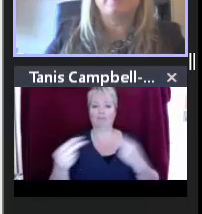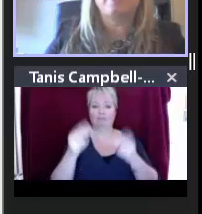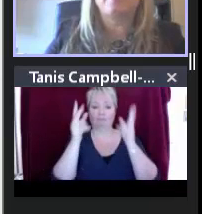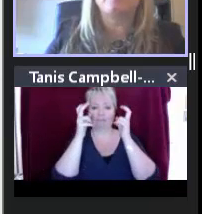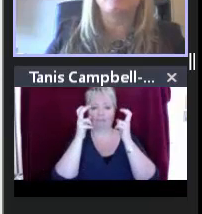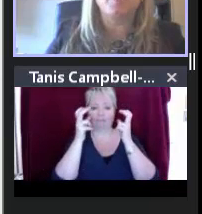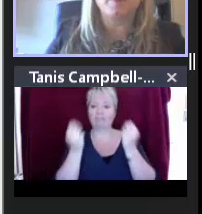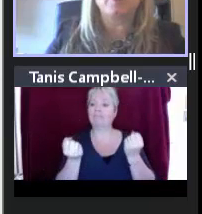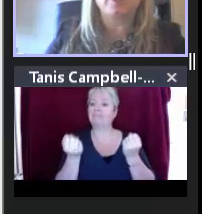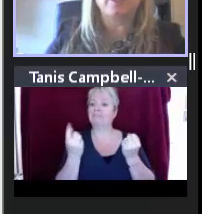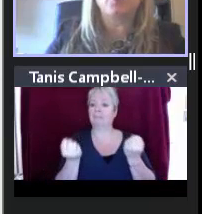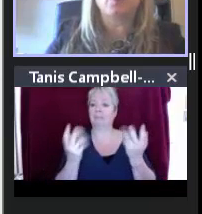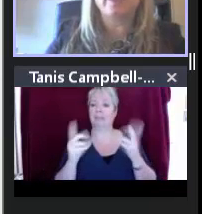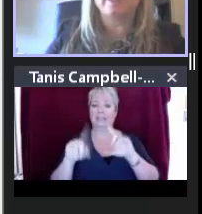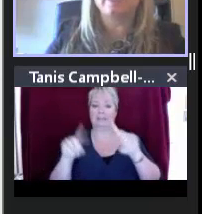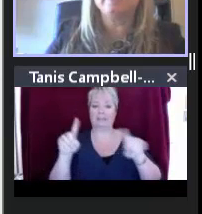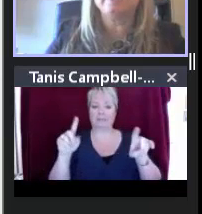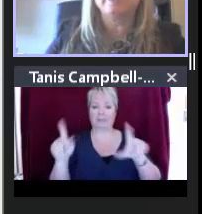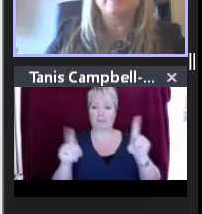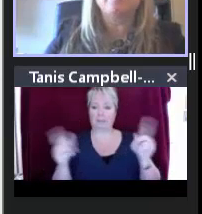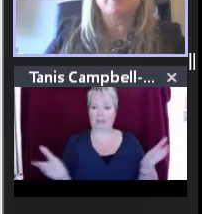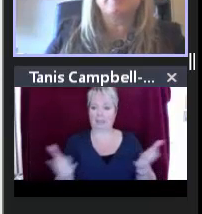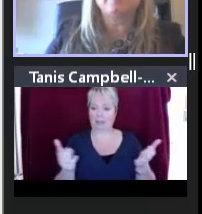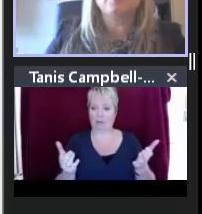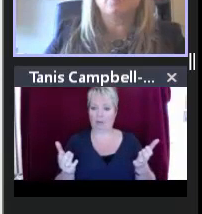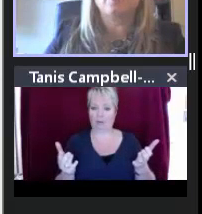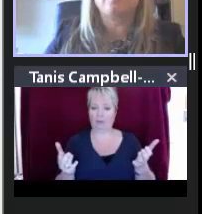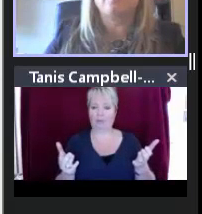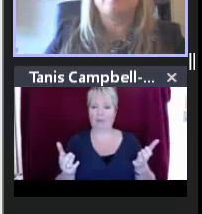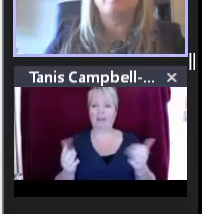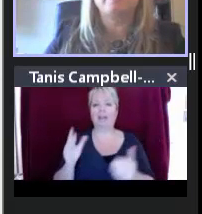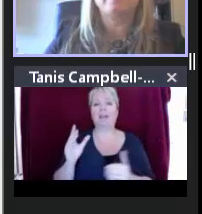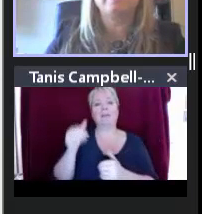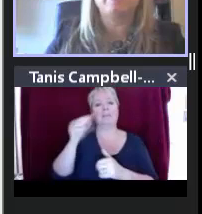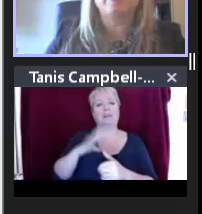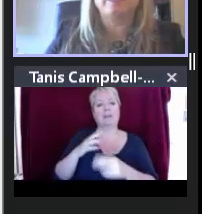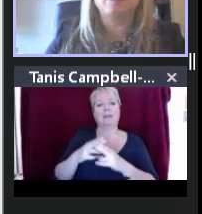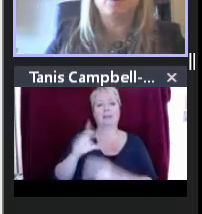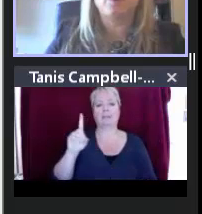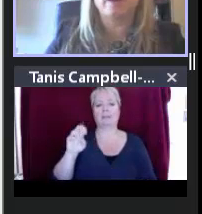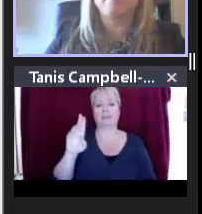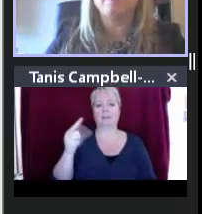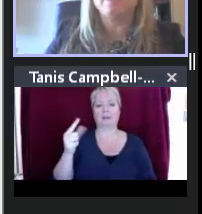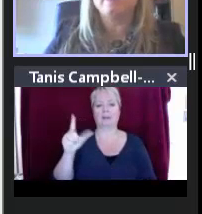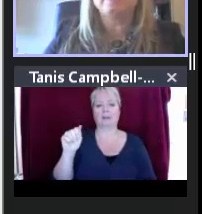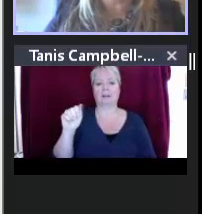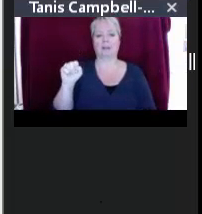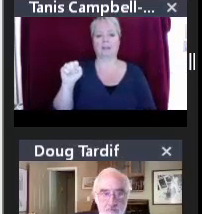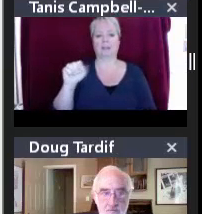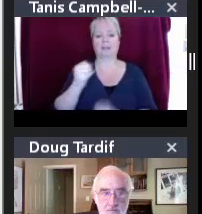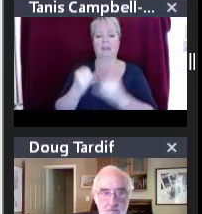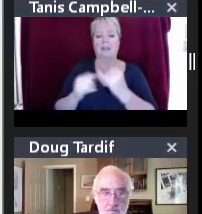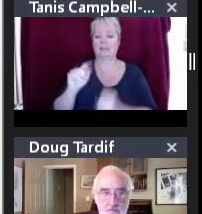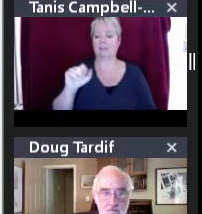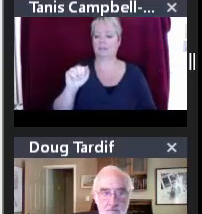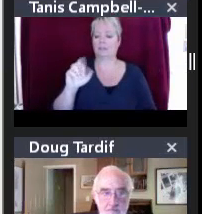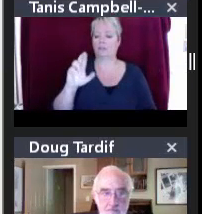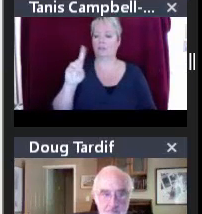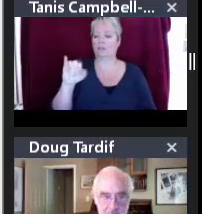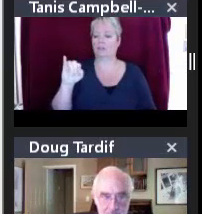people in the room here today joining us. Douglas Tardif from the Business Abilities Program is here, and